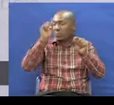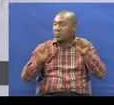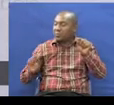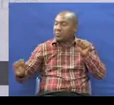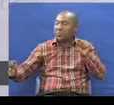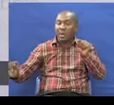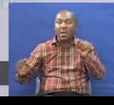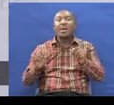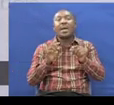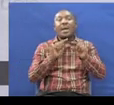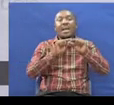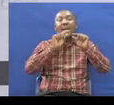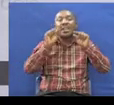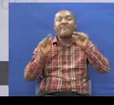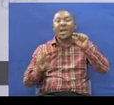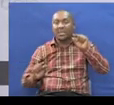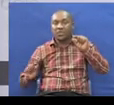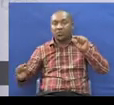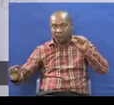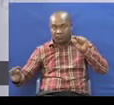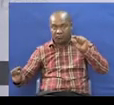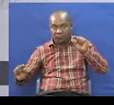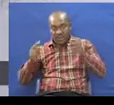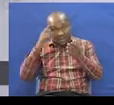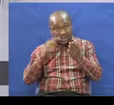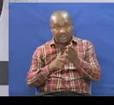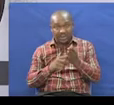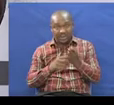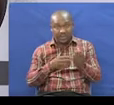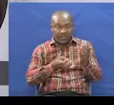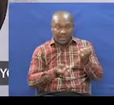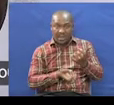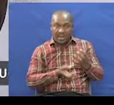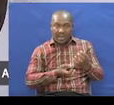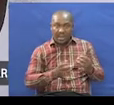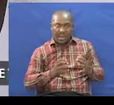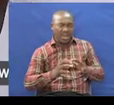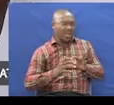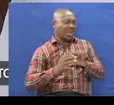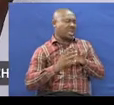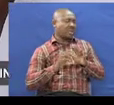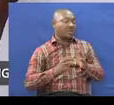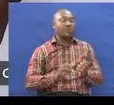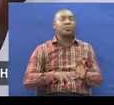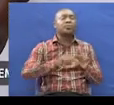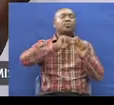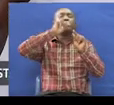We must have a delivery tube which will be transferring the gas into the gas jar.